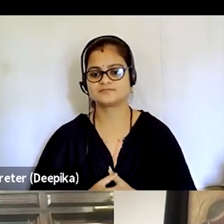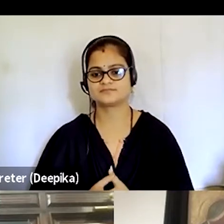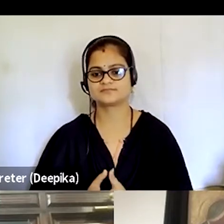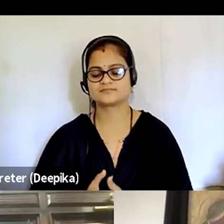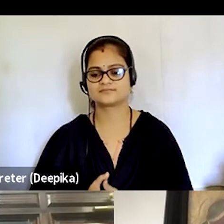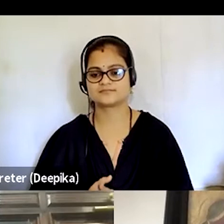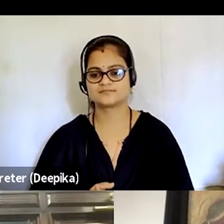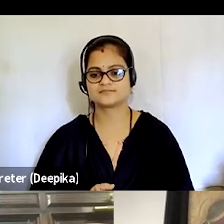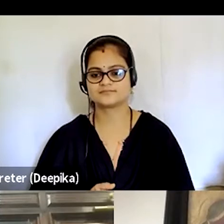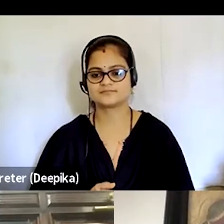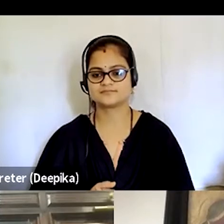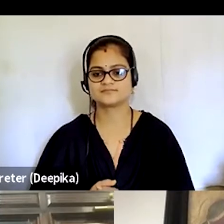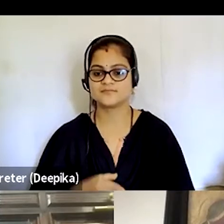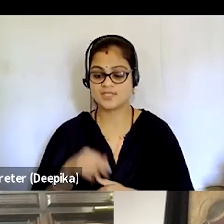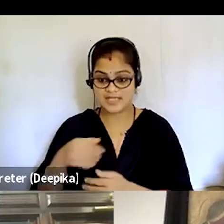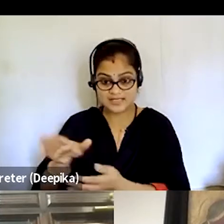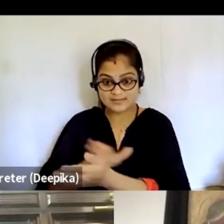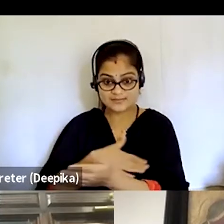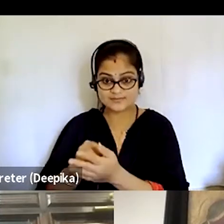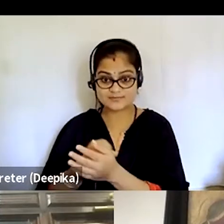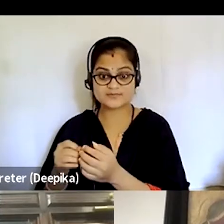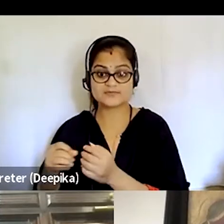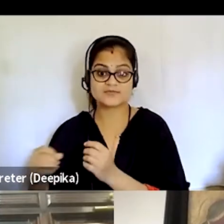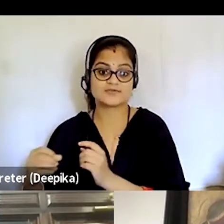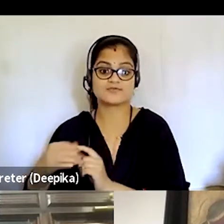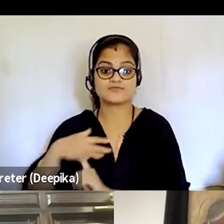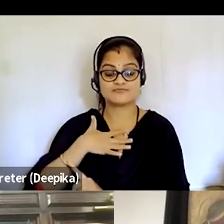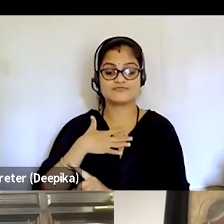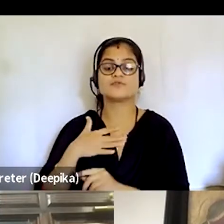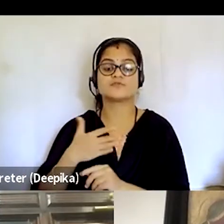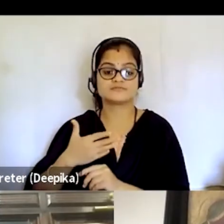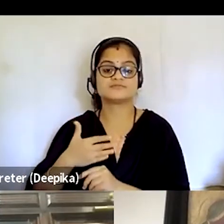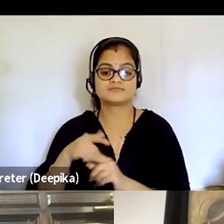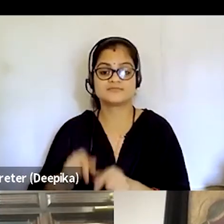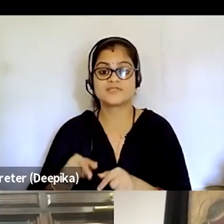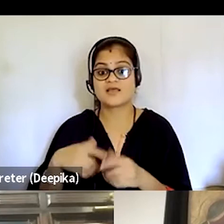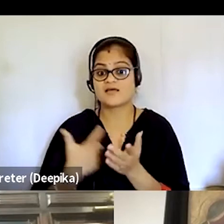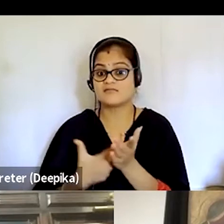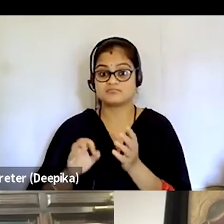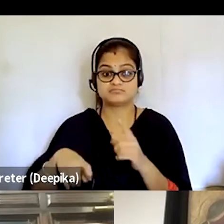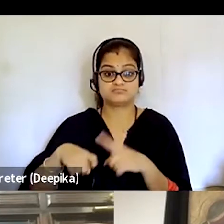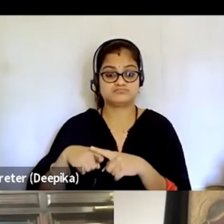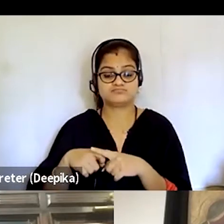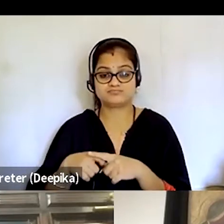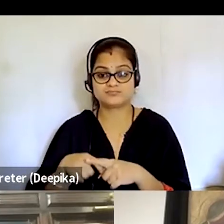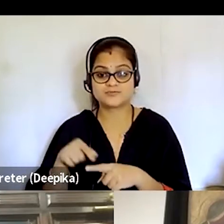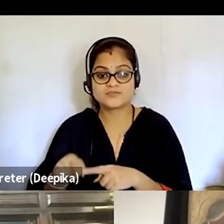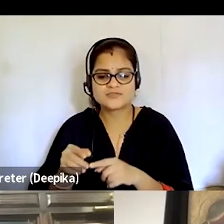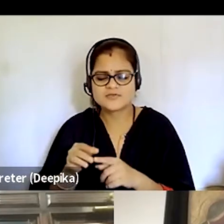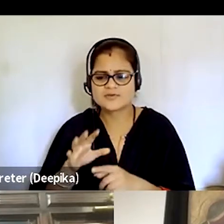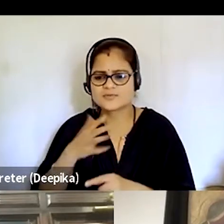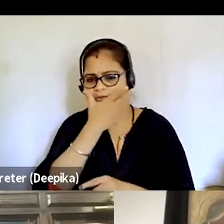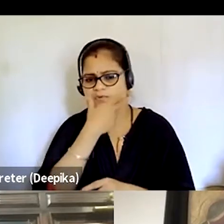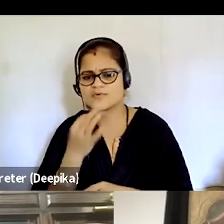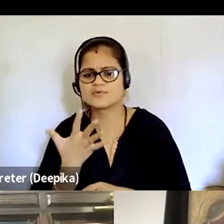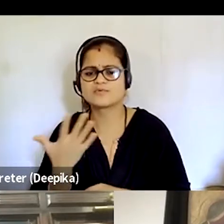years, and it's influenced our musical taste. So rock is here to stay. But what is really beautiful is we